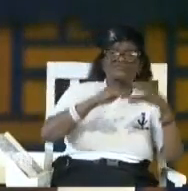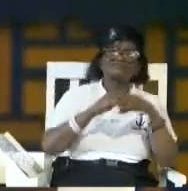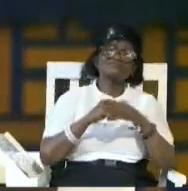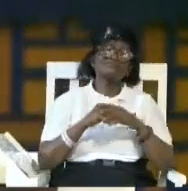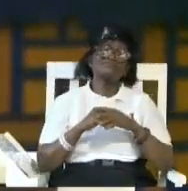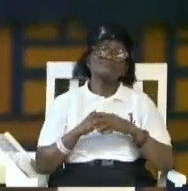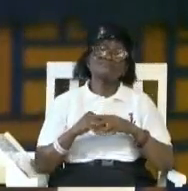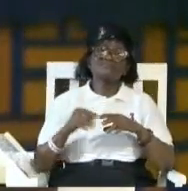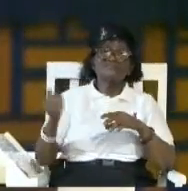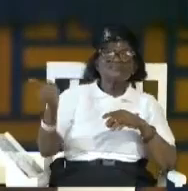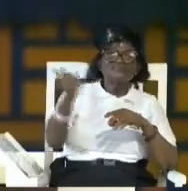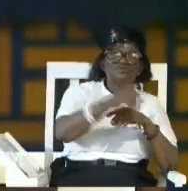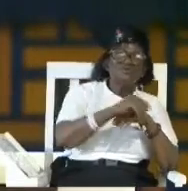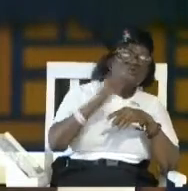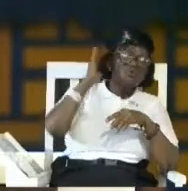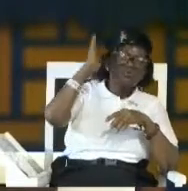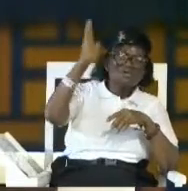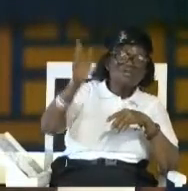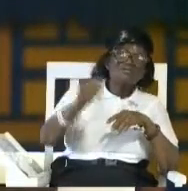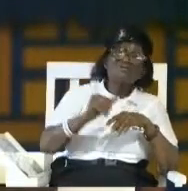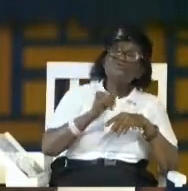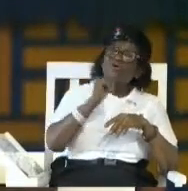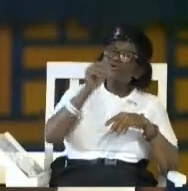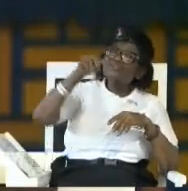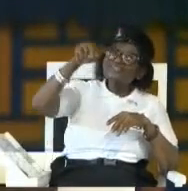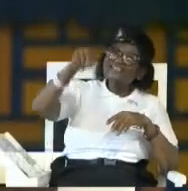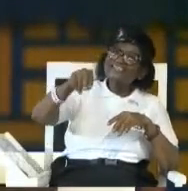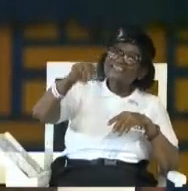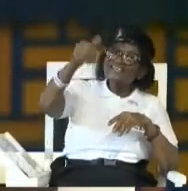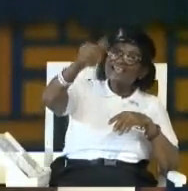you won't need any other sermon.